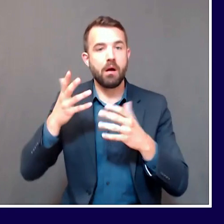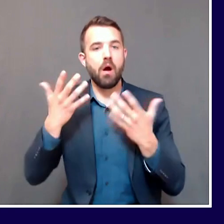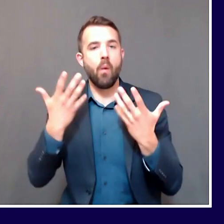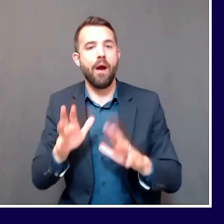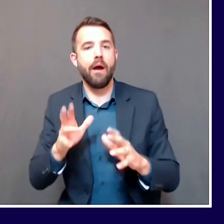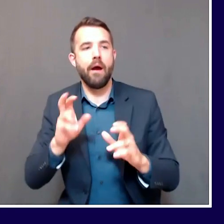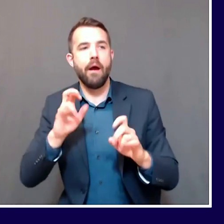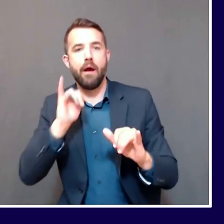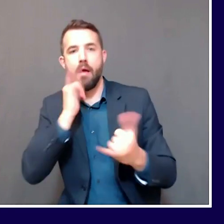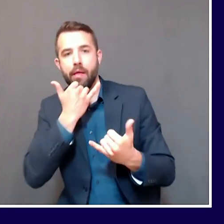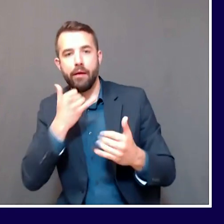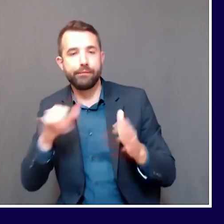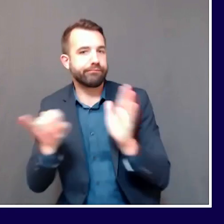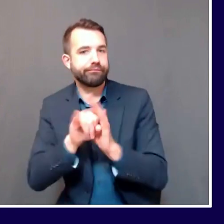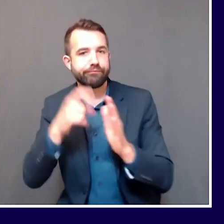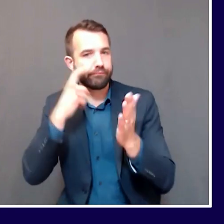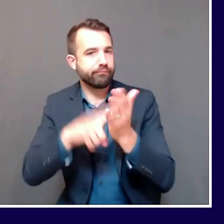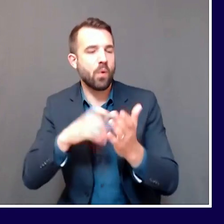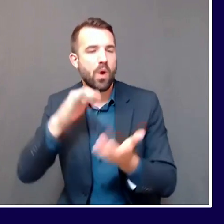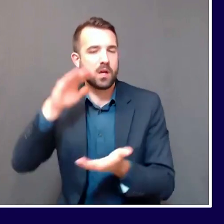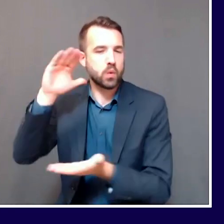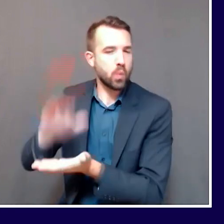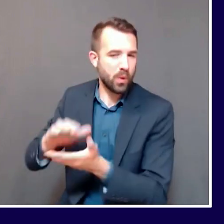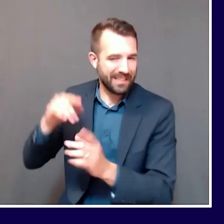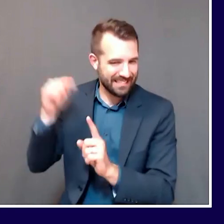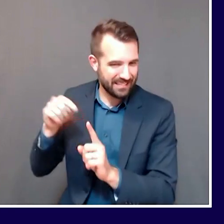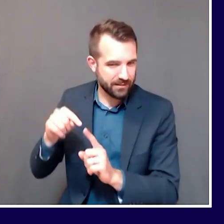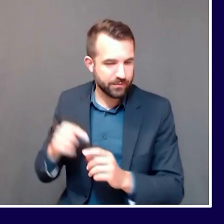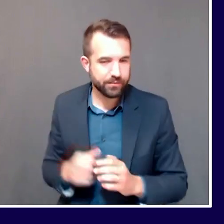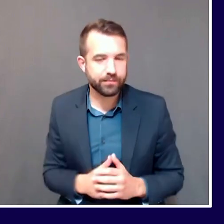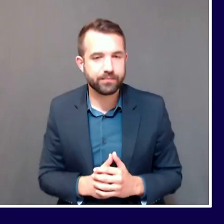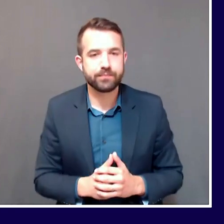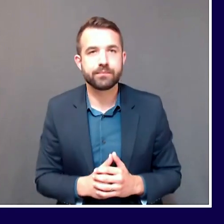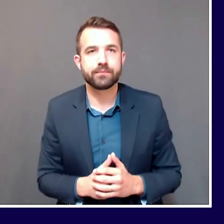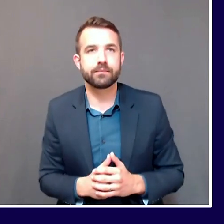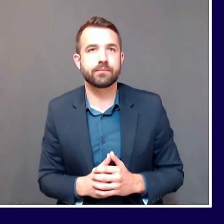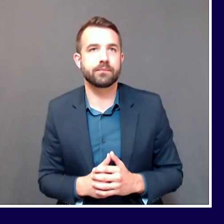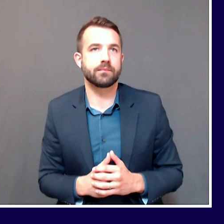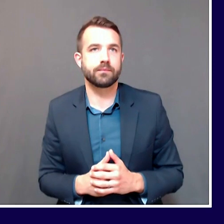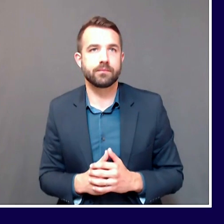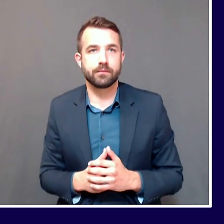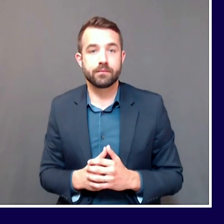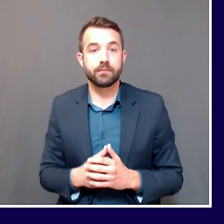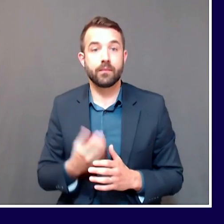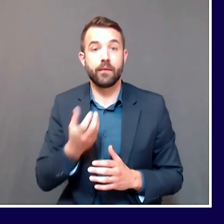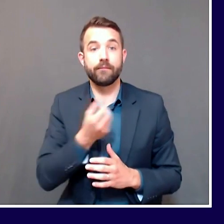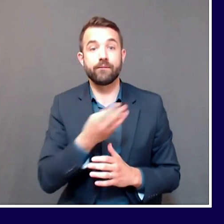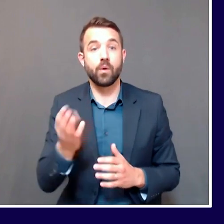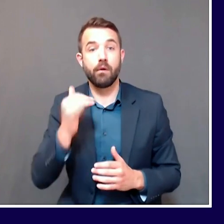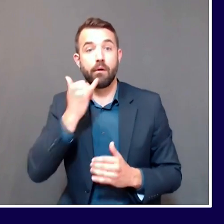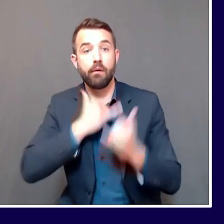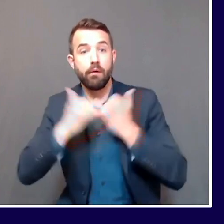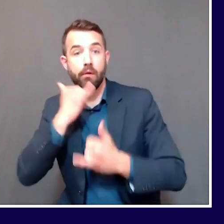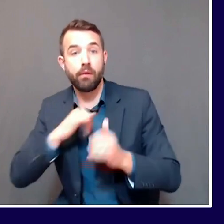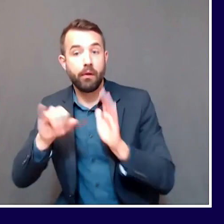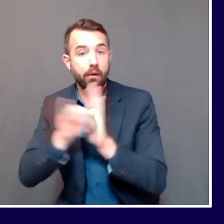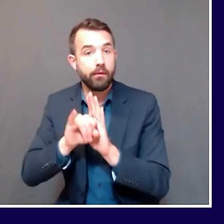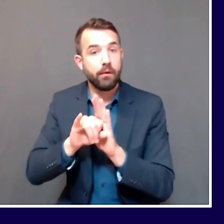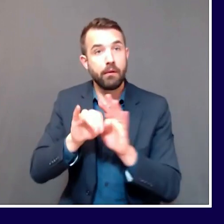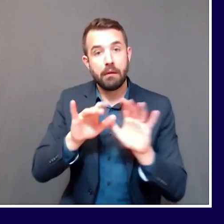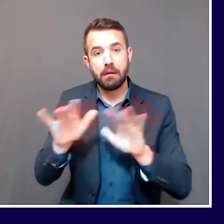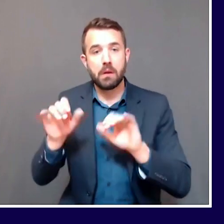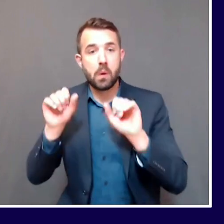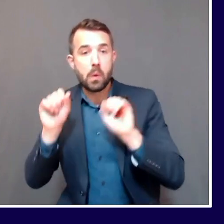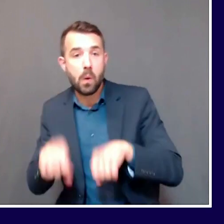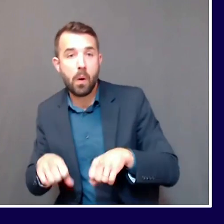has passed away of COVID-19 becomes very, very low within acceptable, in conformance with privacy